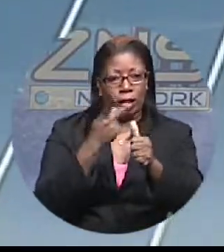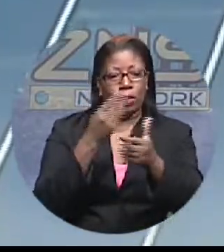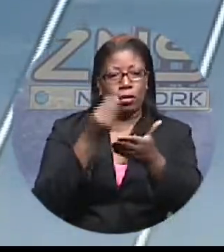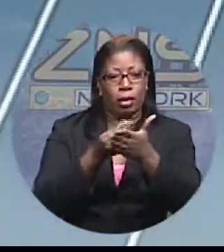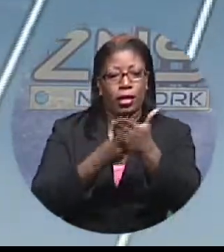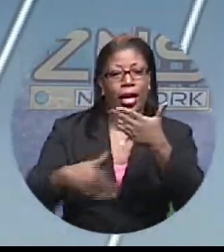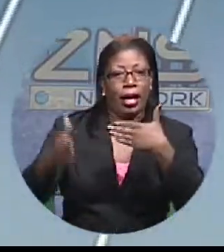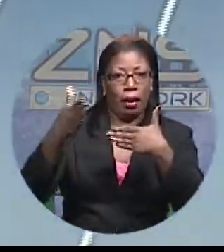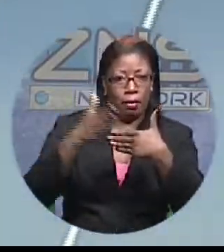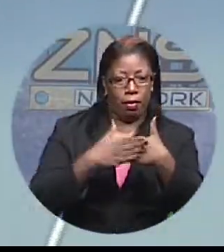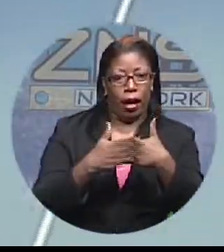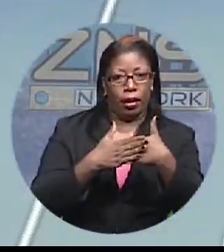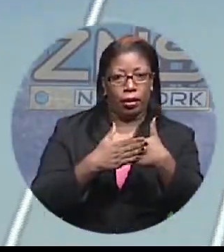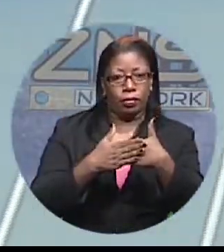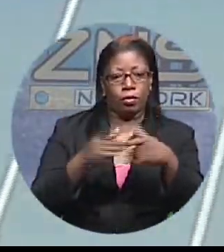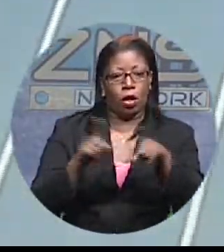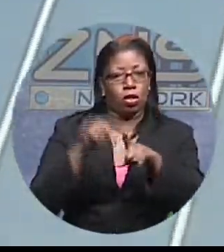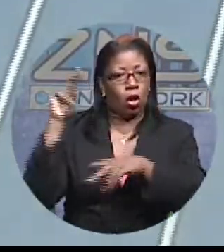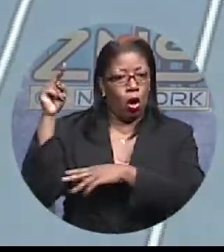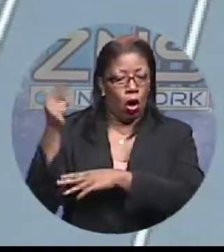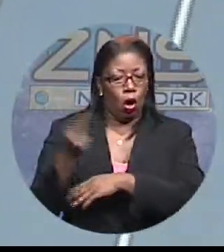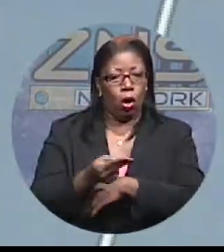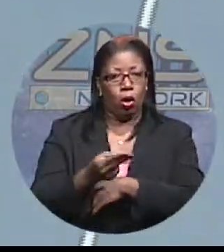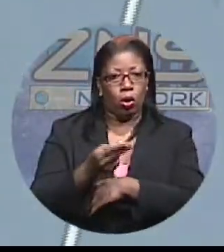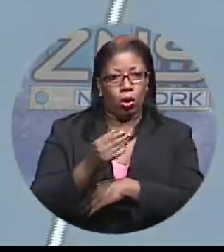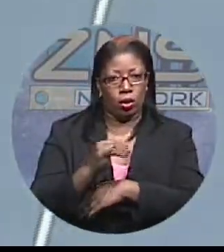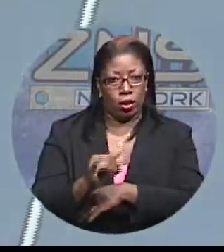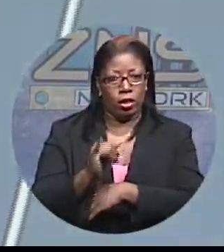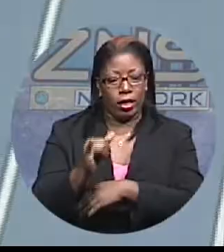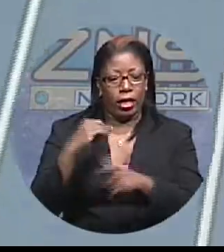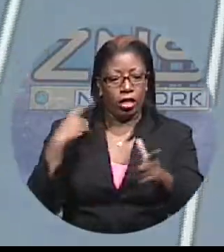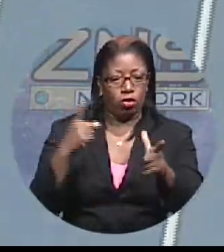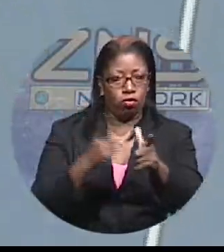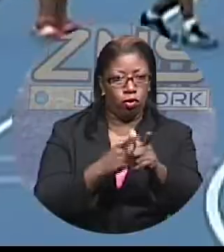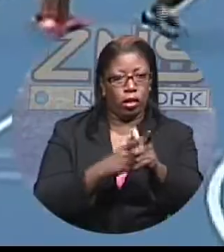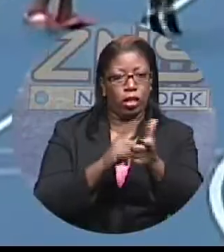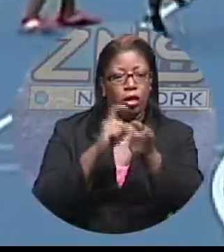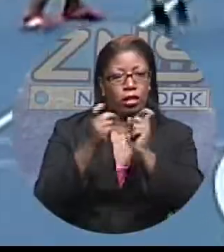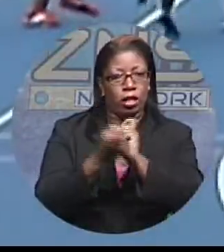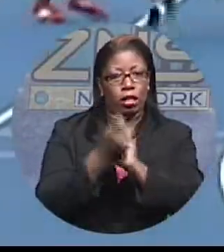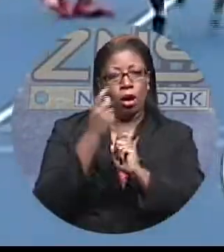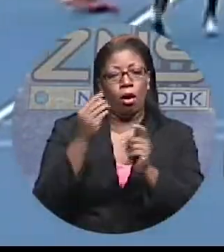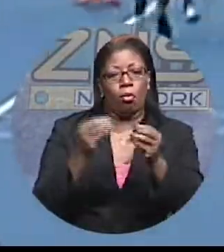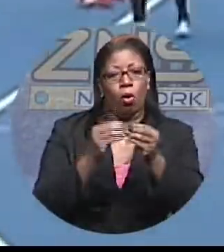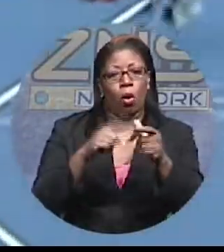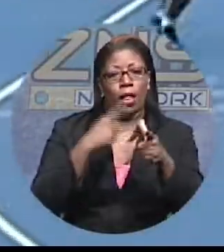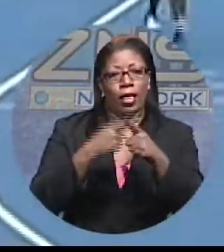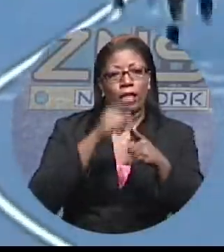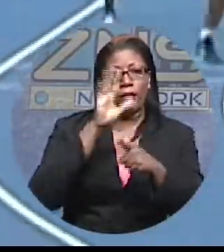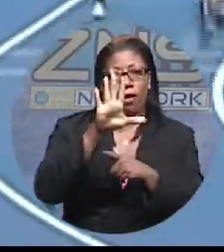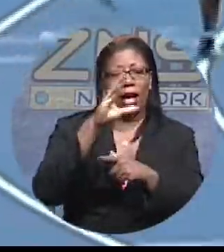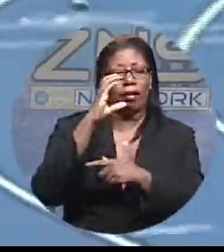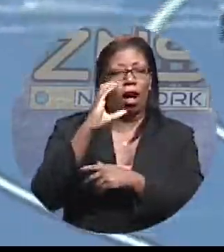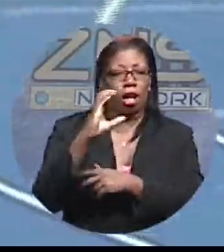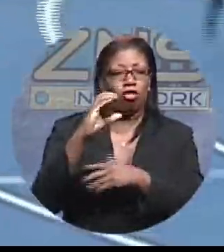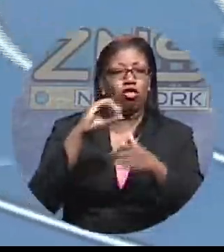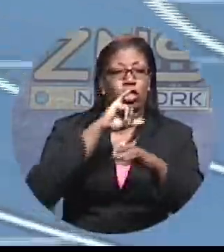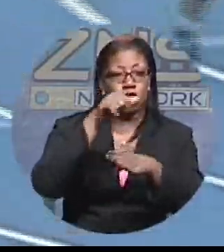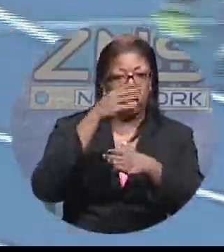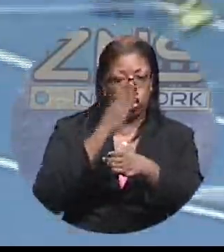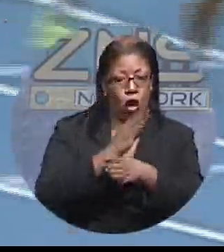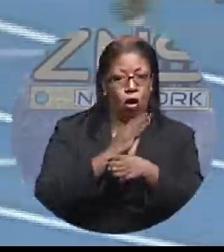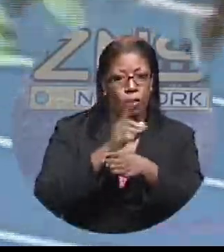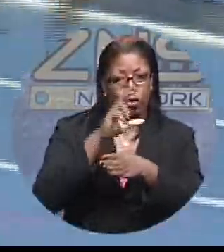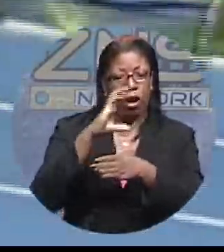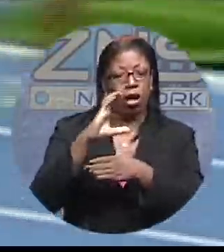figure. The government says hosting of the relays translates into more than 500 jobs, more than 300 hotel rooms, and an